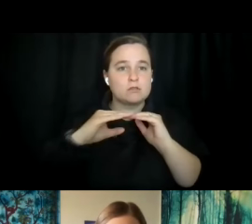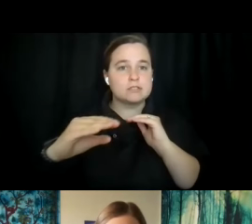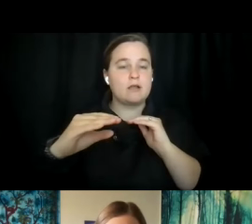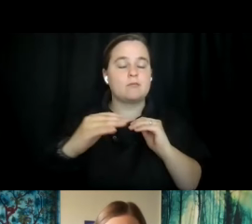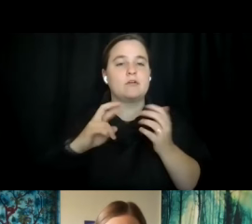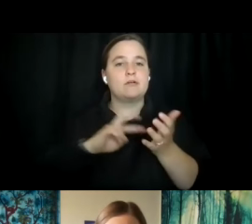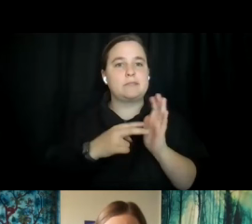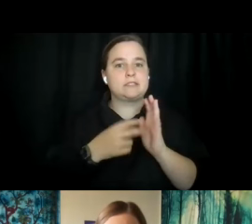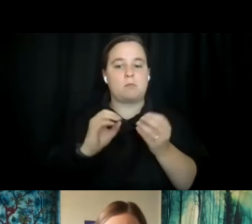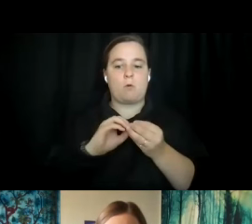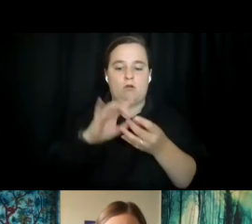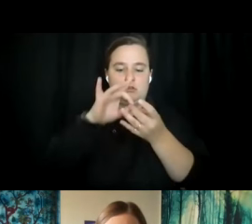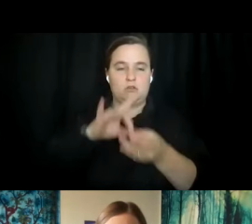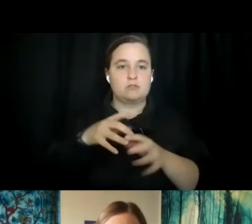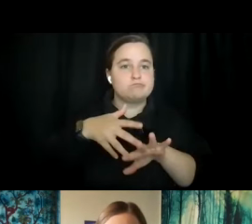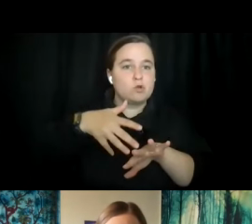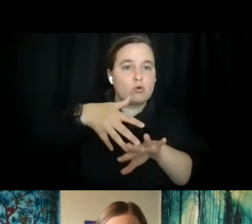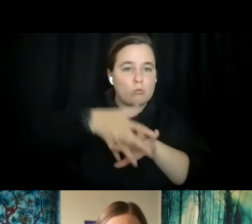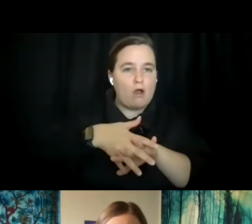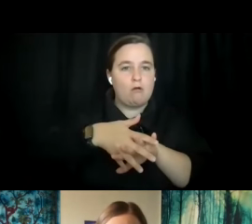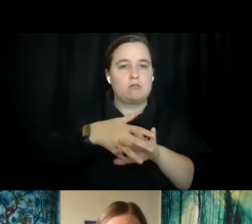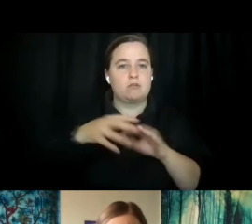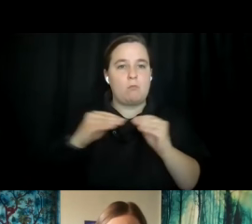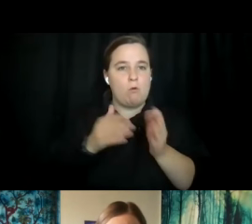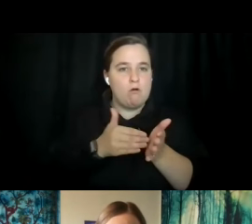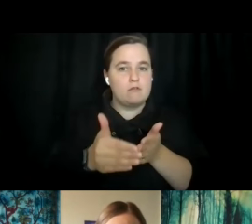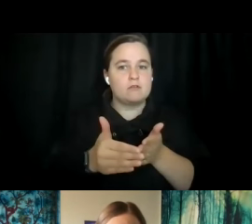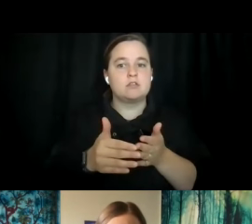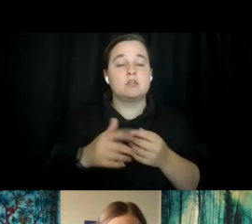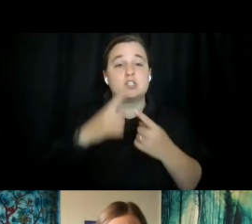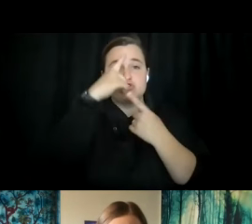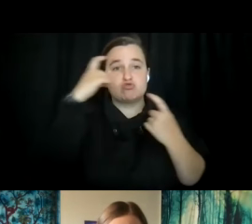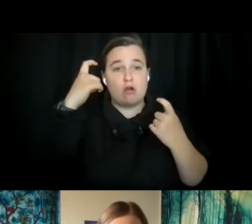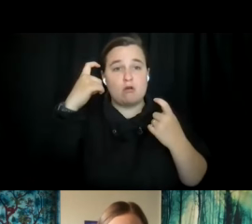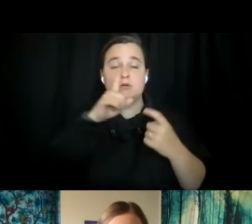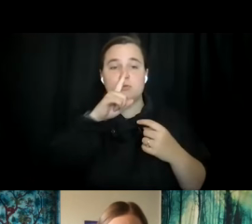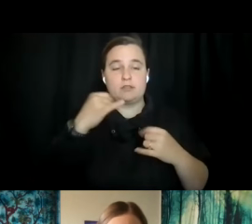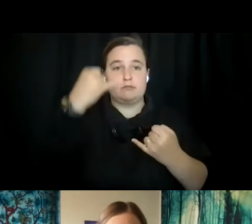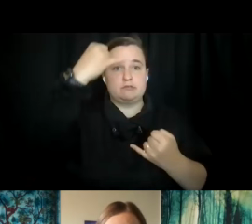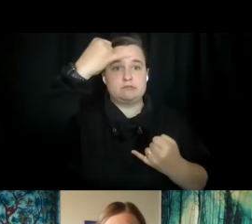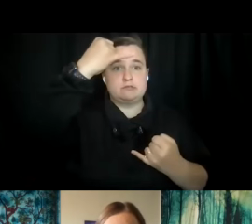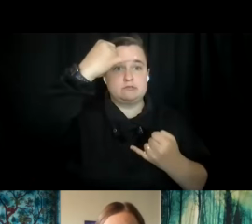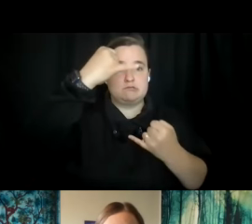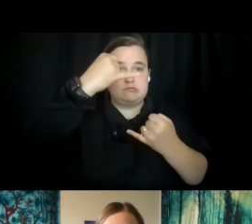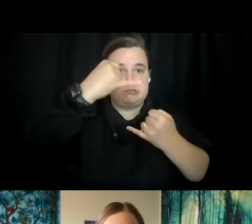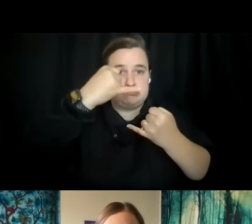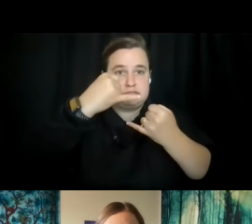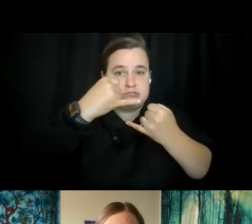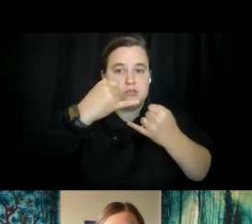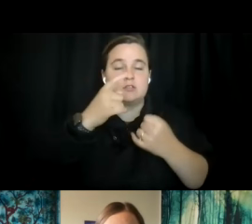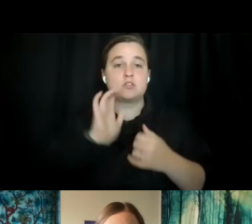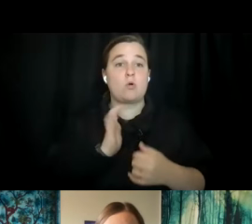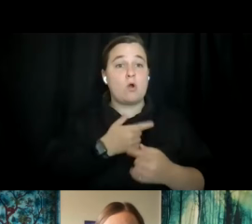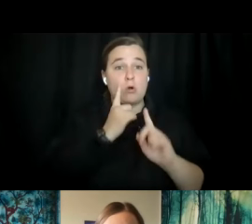grounded throughout time. Because as trauma shrinks that window, And our hope is to expand it. And